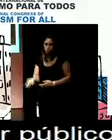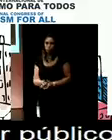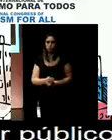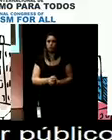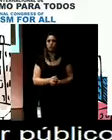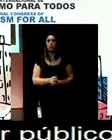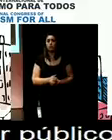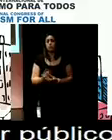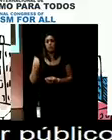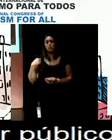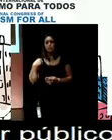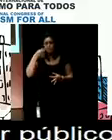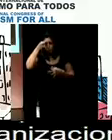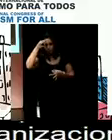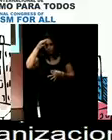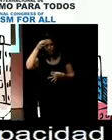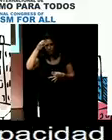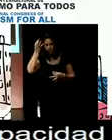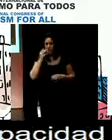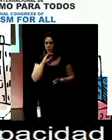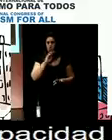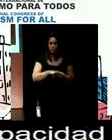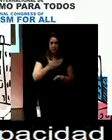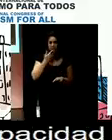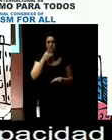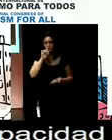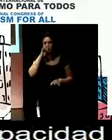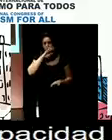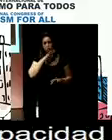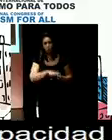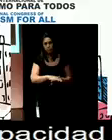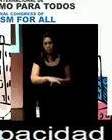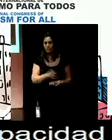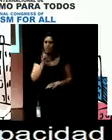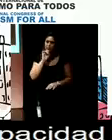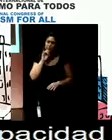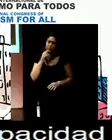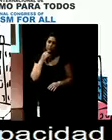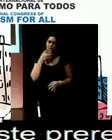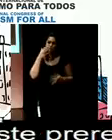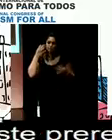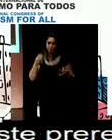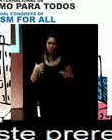of disabled peoples. This is a prerequisite, and it would be difficult